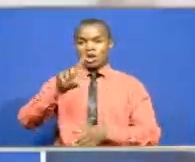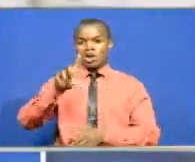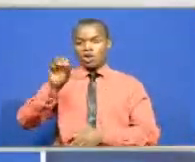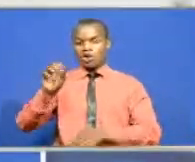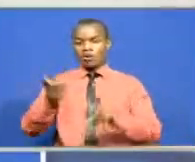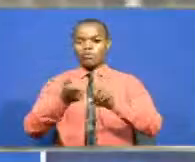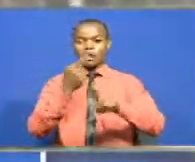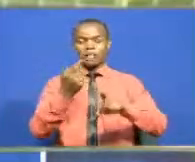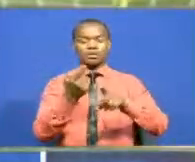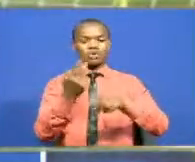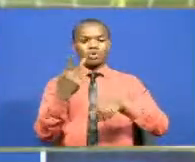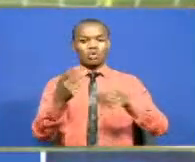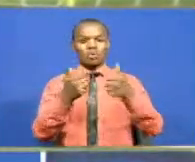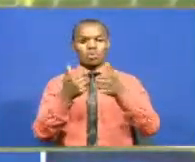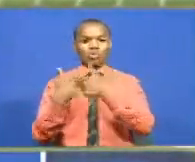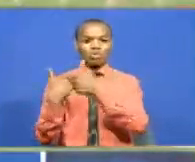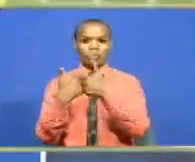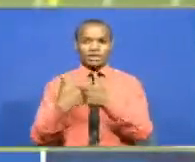two games.